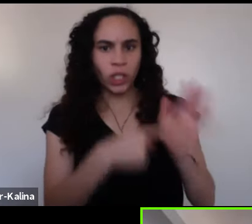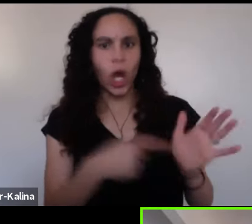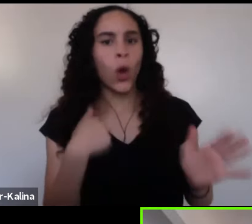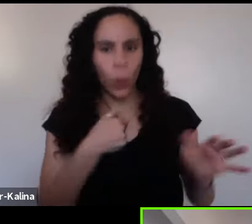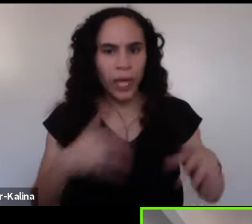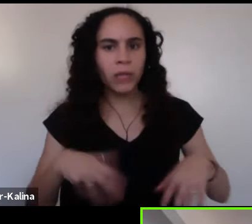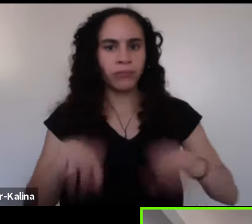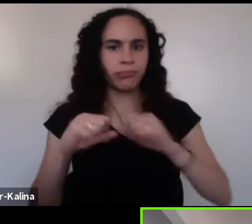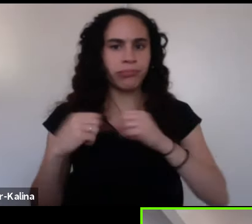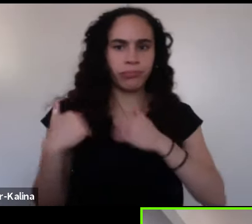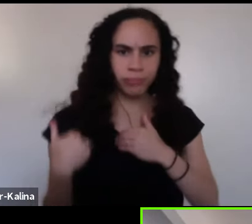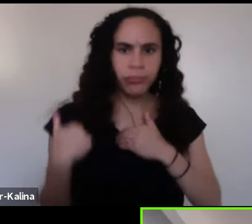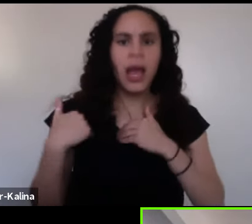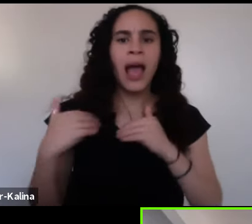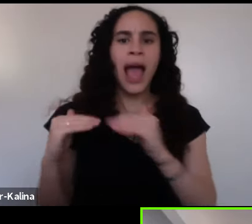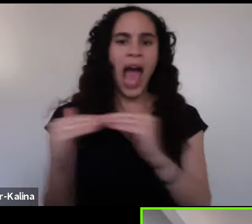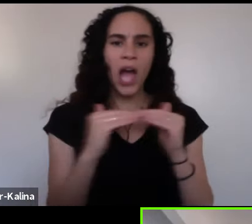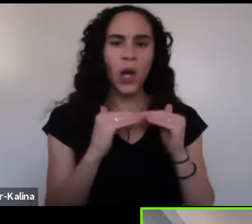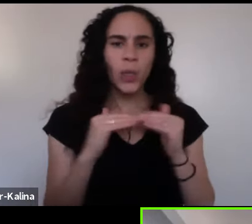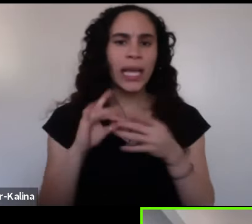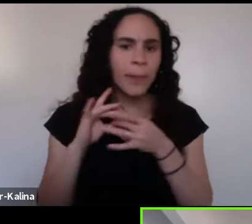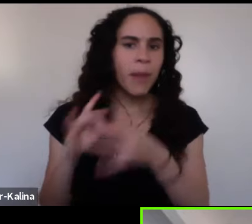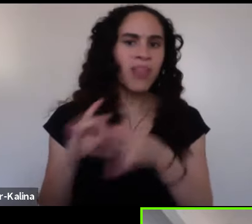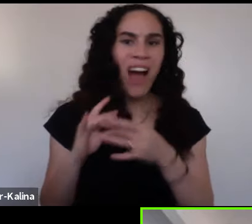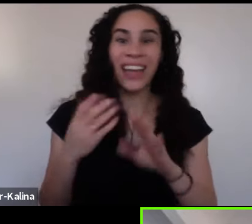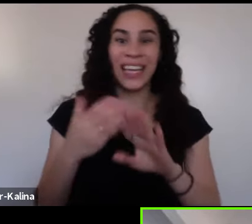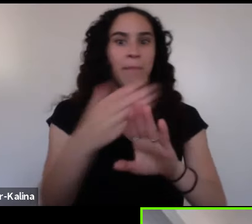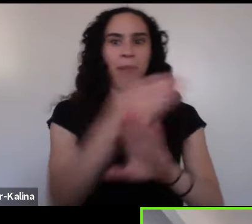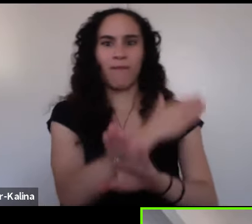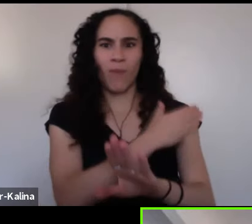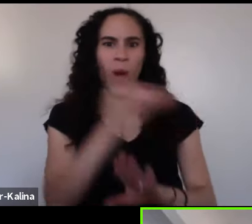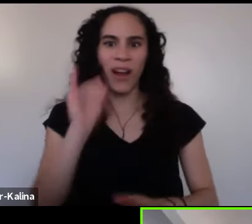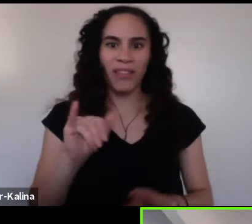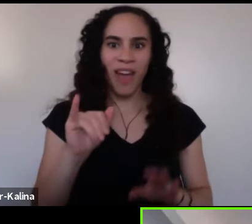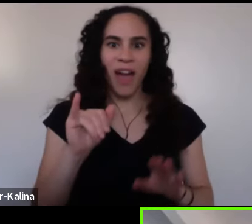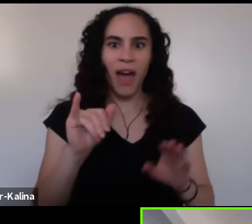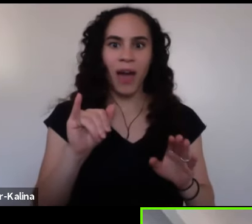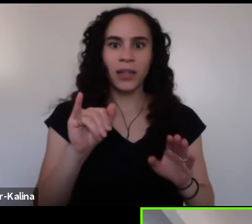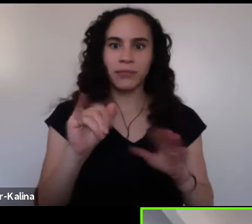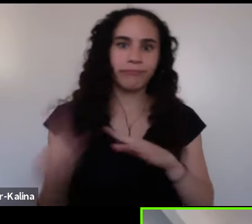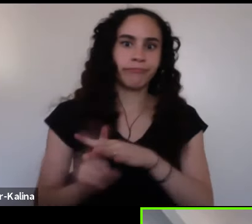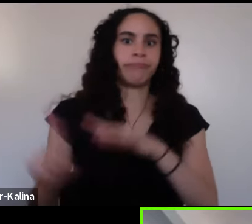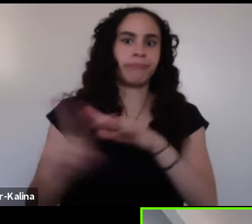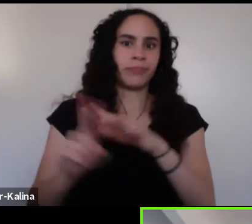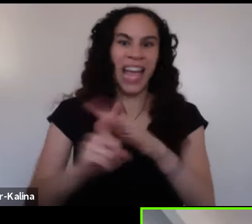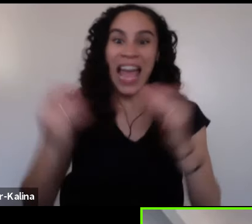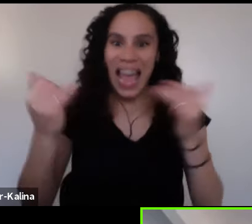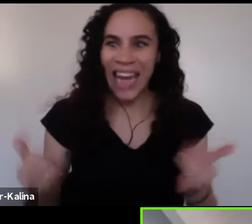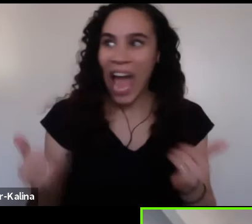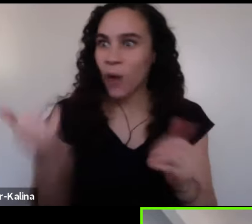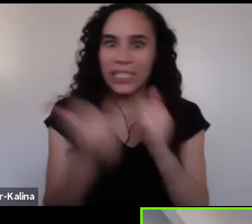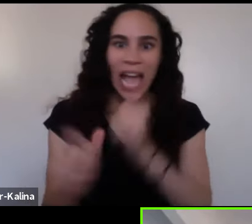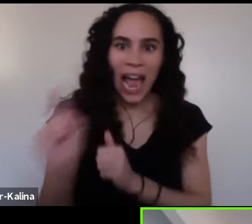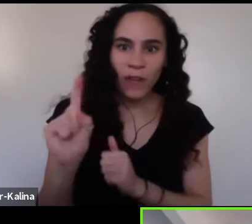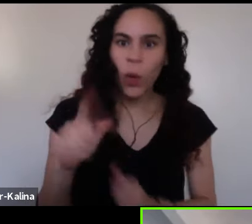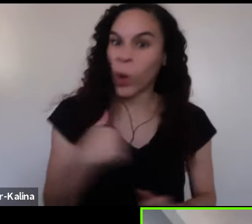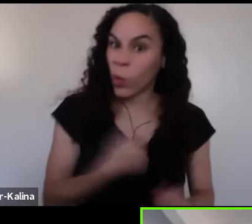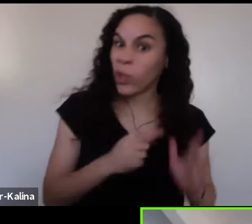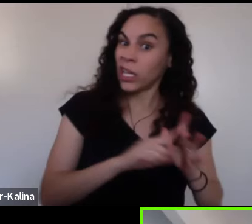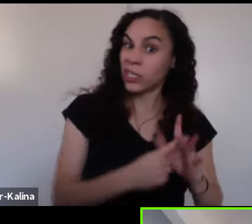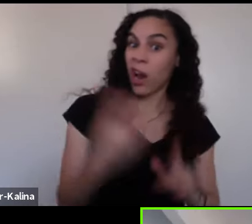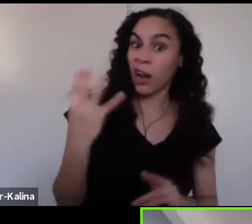belonging before anybody was talking about equity and belonging. Now belonging is in everywhere and equity is in everything, right? But we did this 4 years ago,